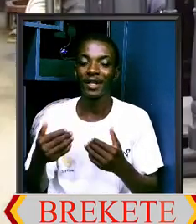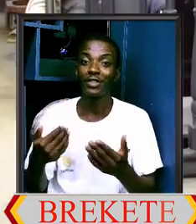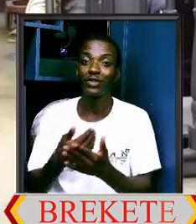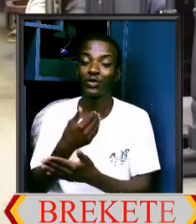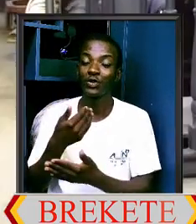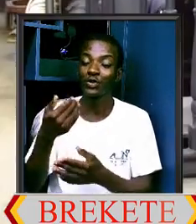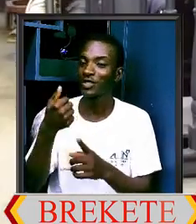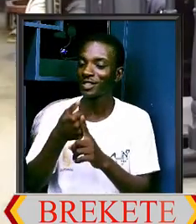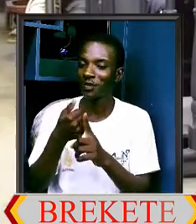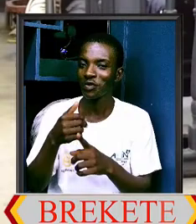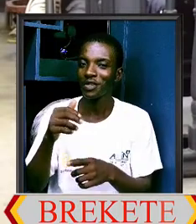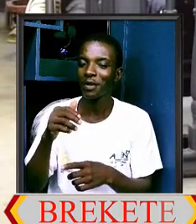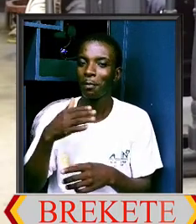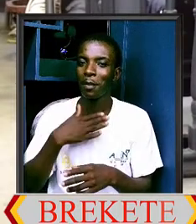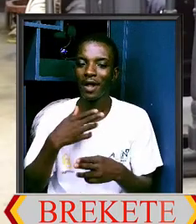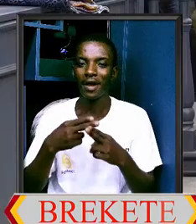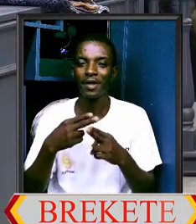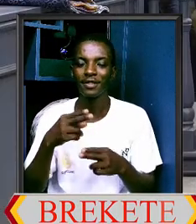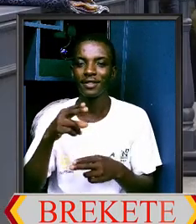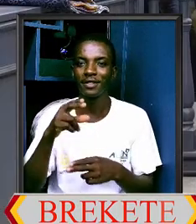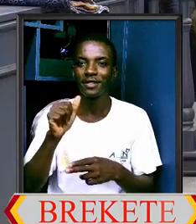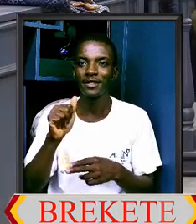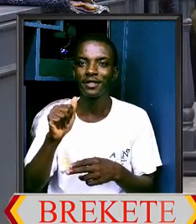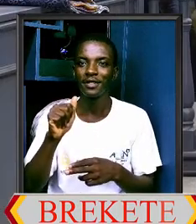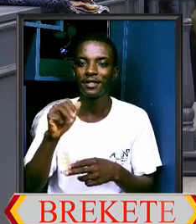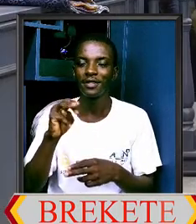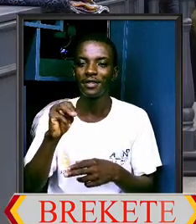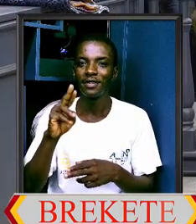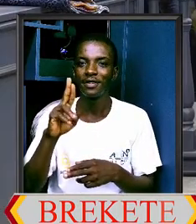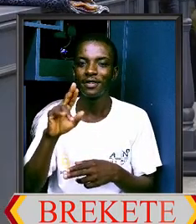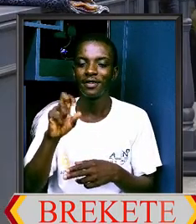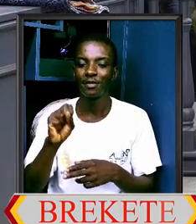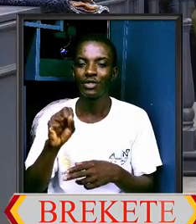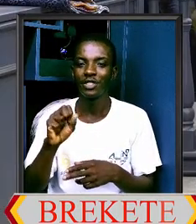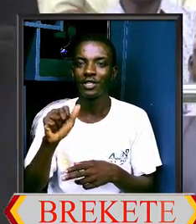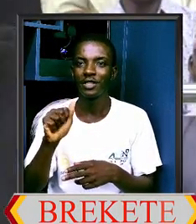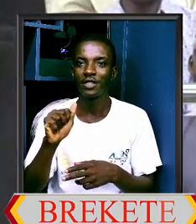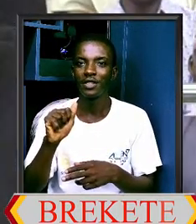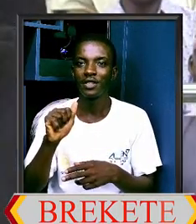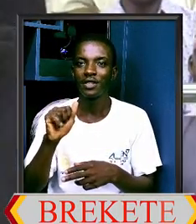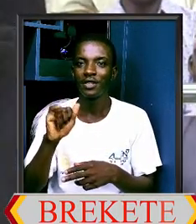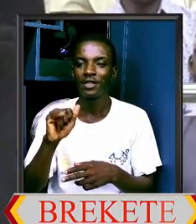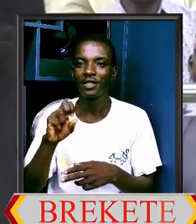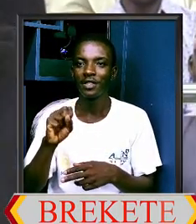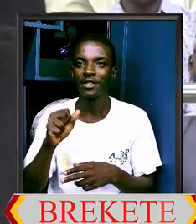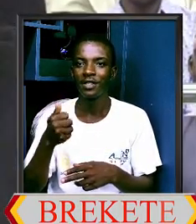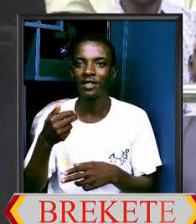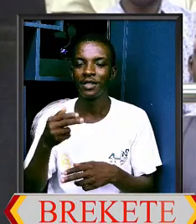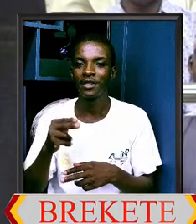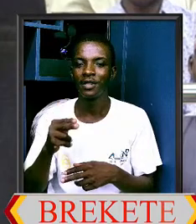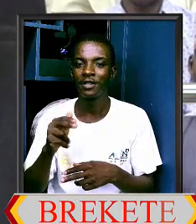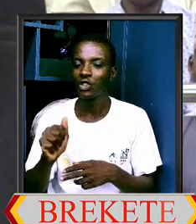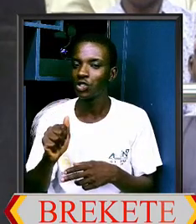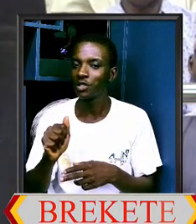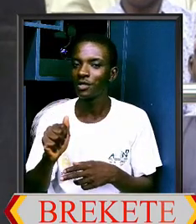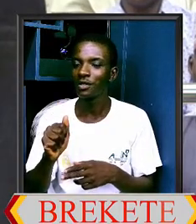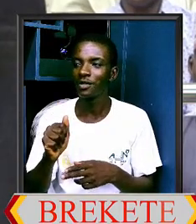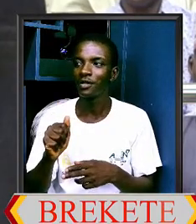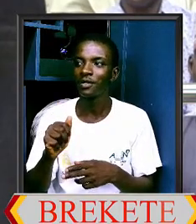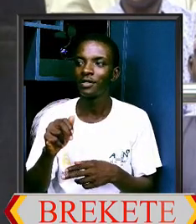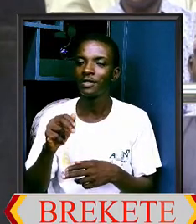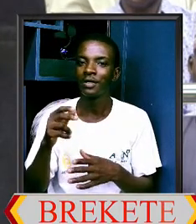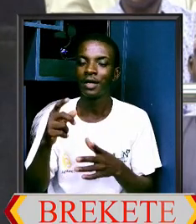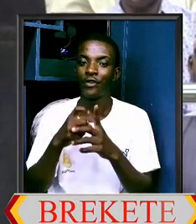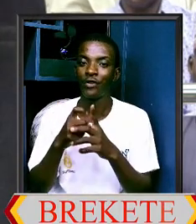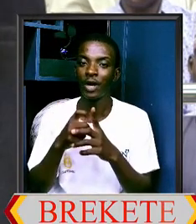Introduce yourself again. My name is Mrs. Aisha. Uh-huh. Oh, yeah, tell us. You derive na